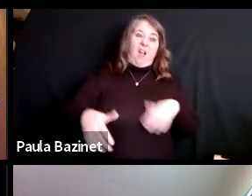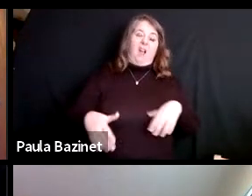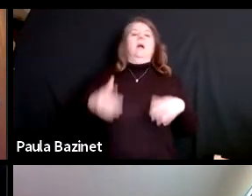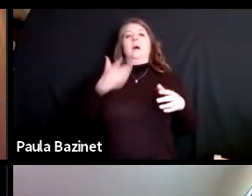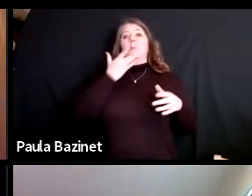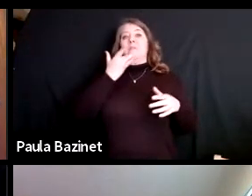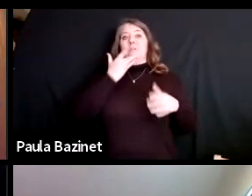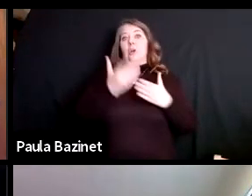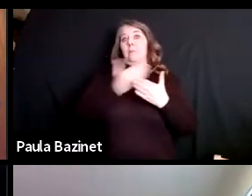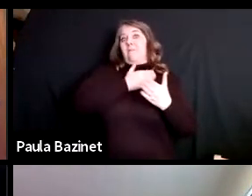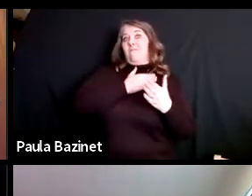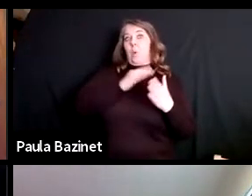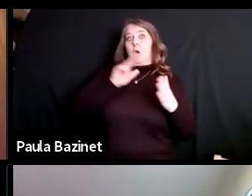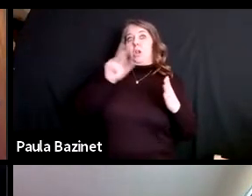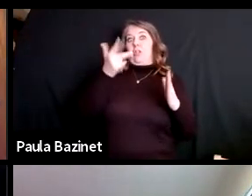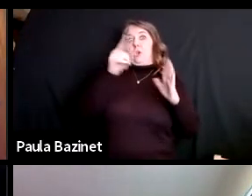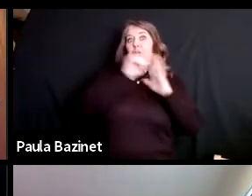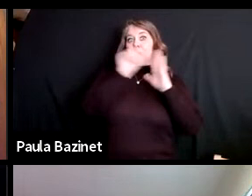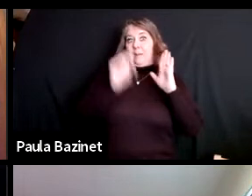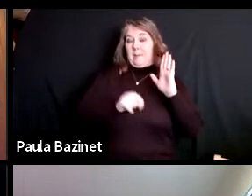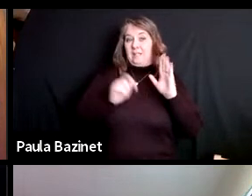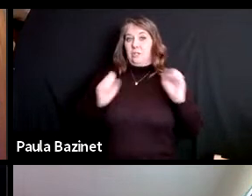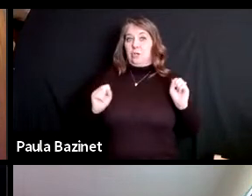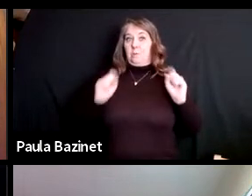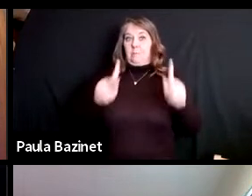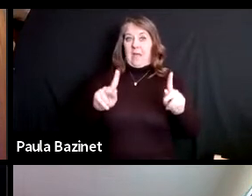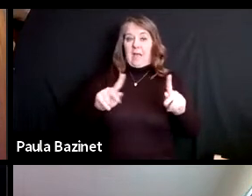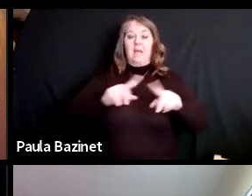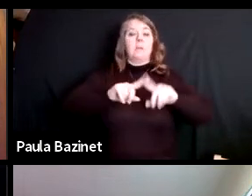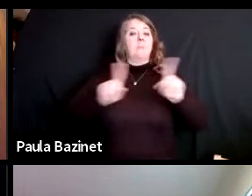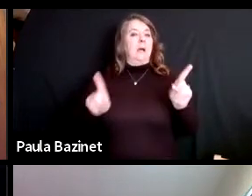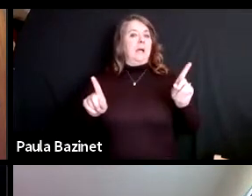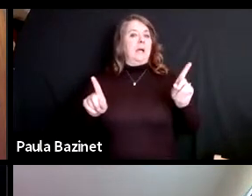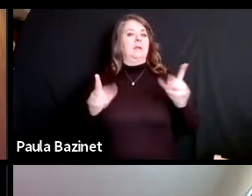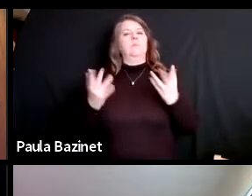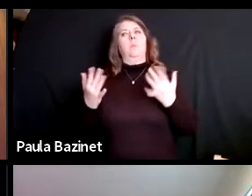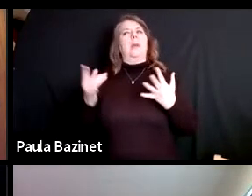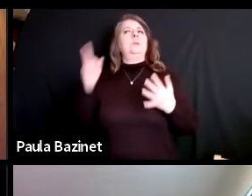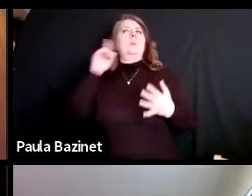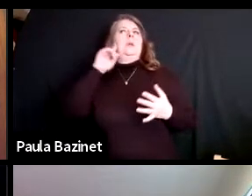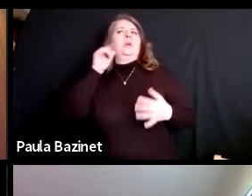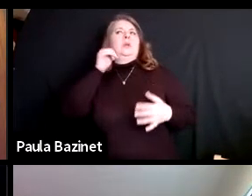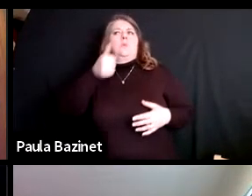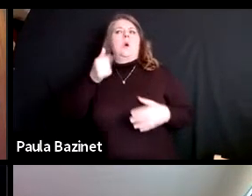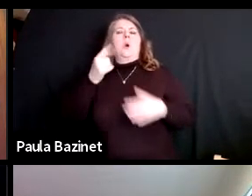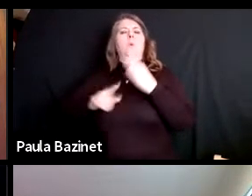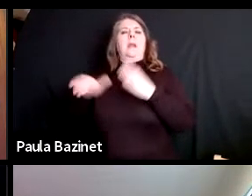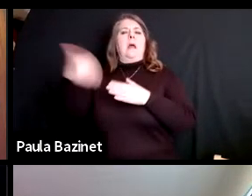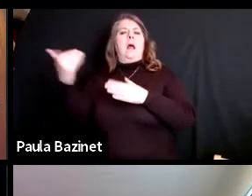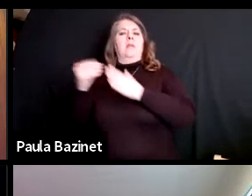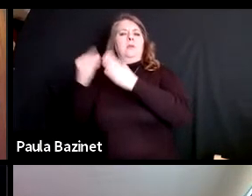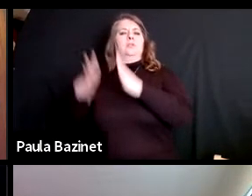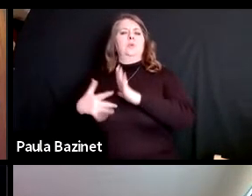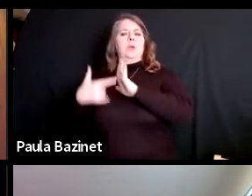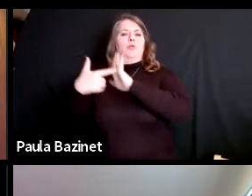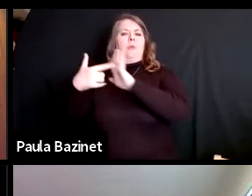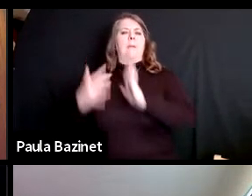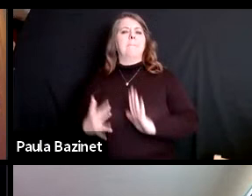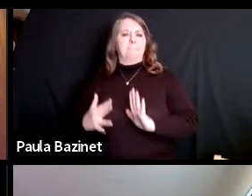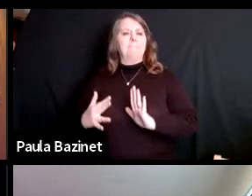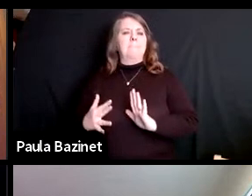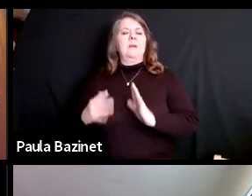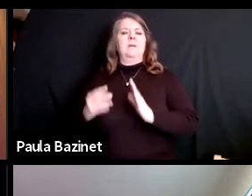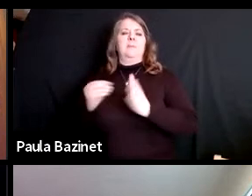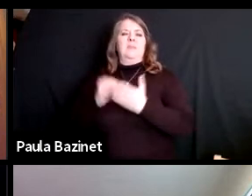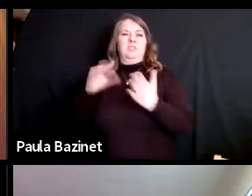before trimester three, but also hearing tomorrow what this other student reps with a student